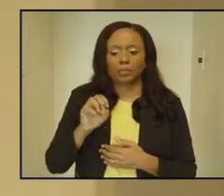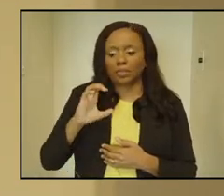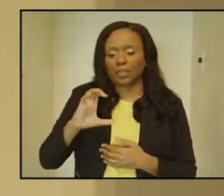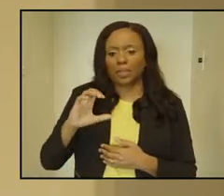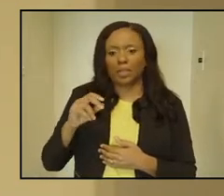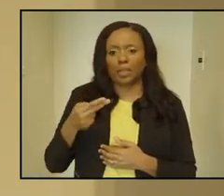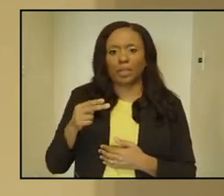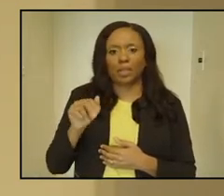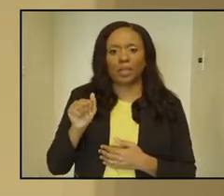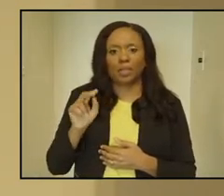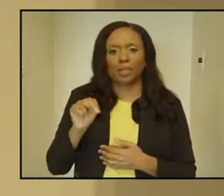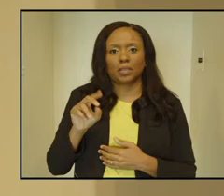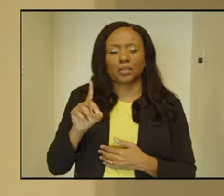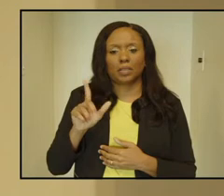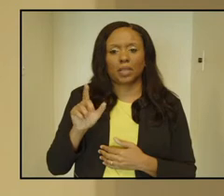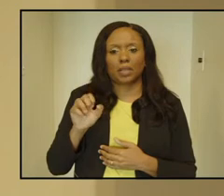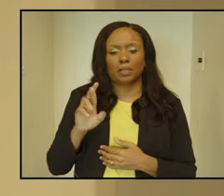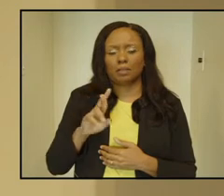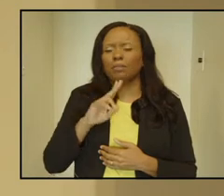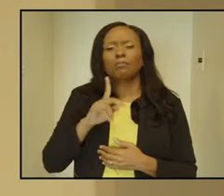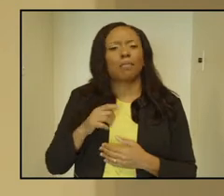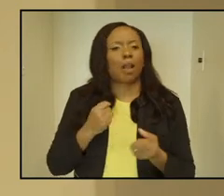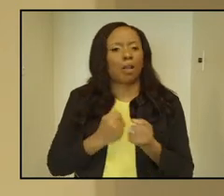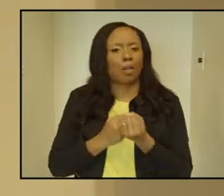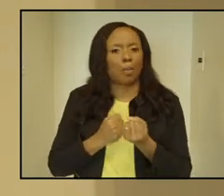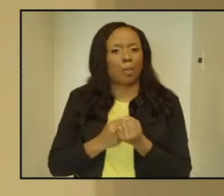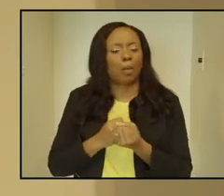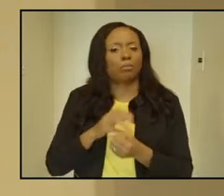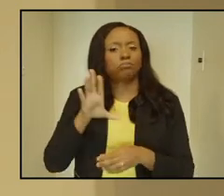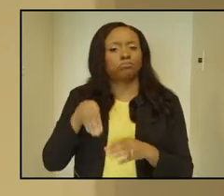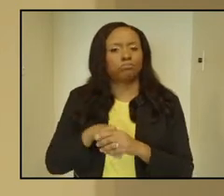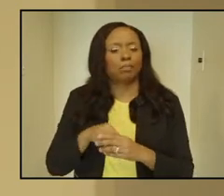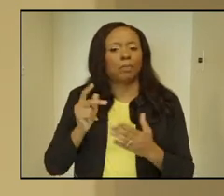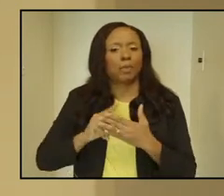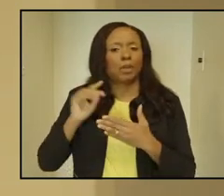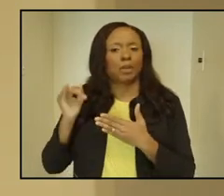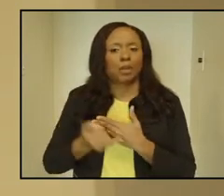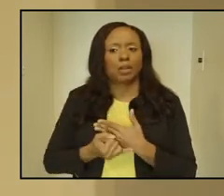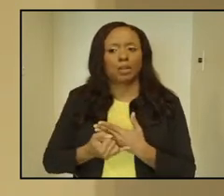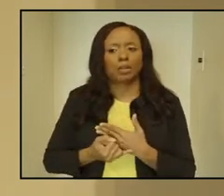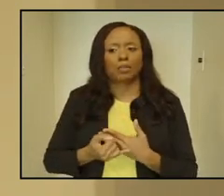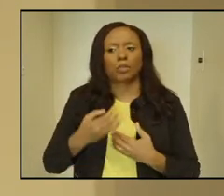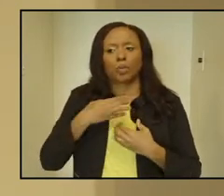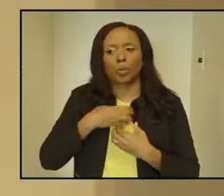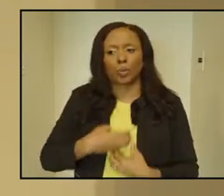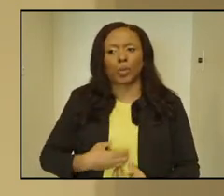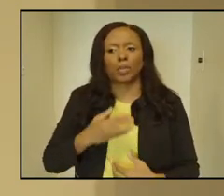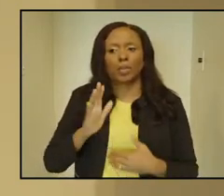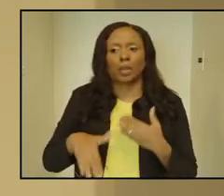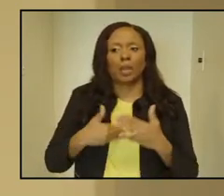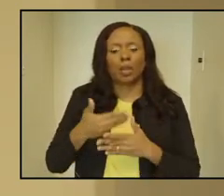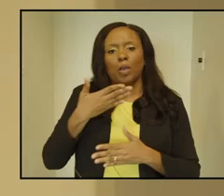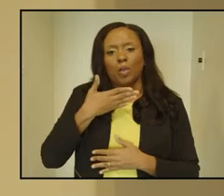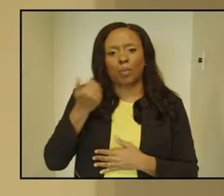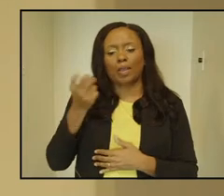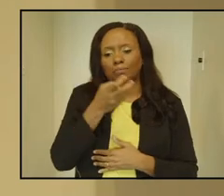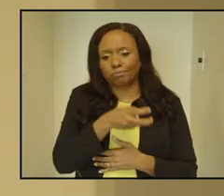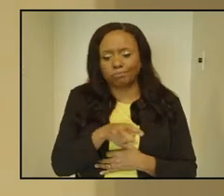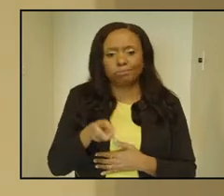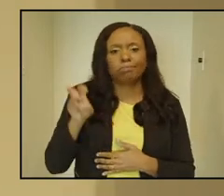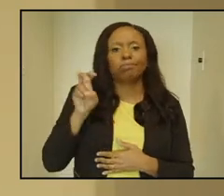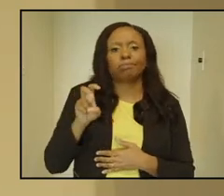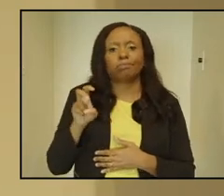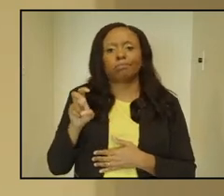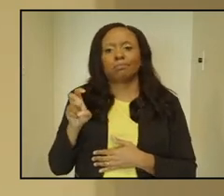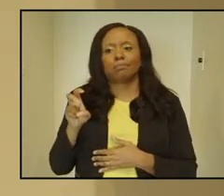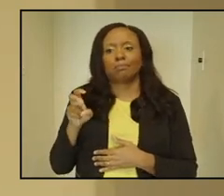her indelible contribution to this project. We wish her all the best transitioning into a new phase